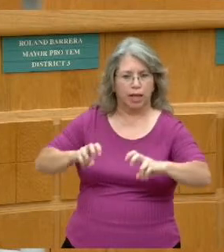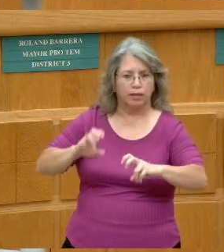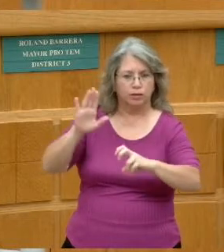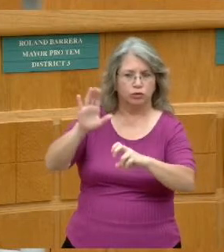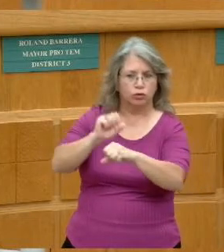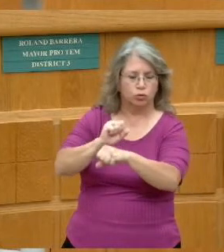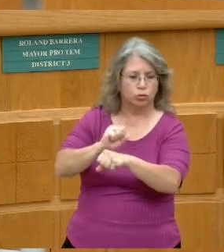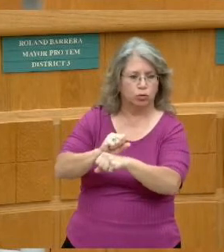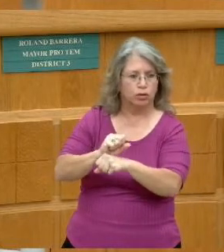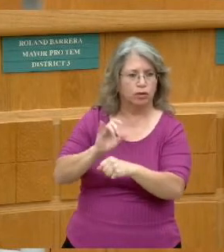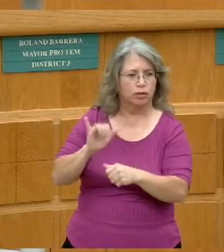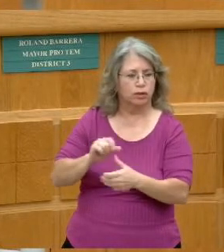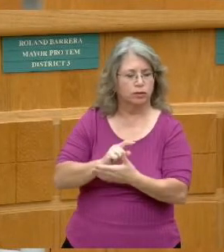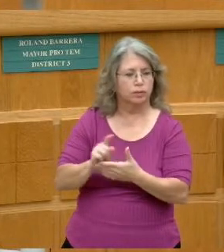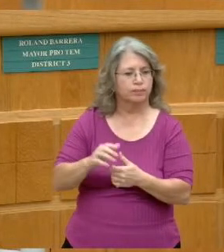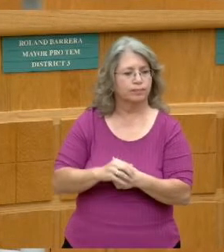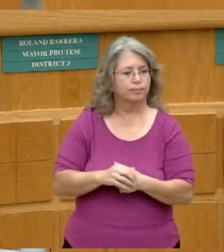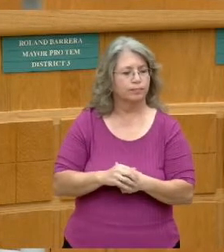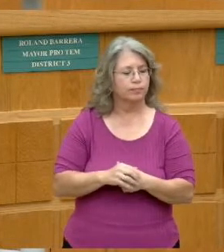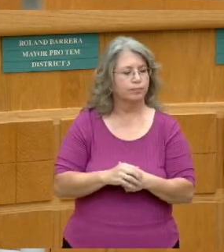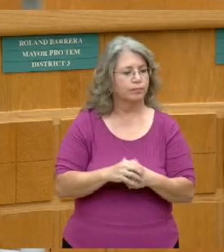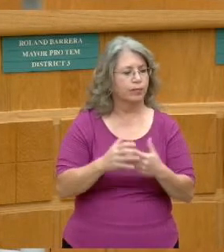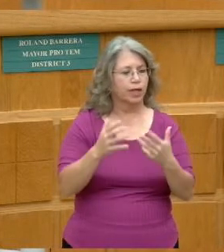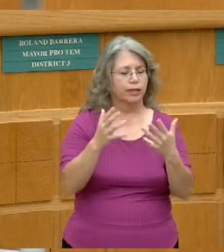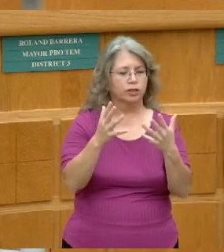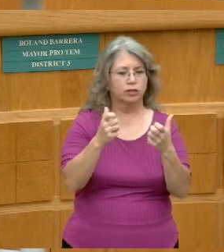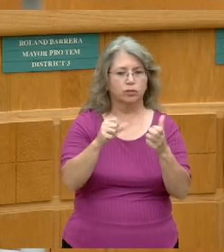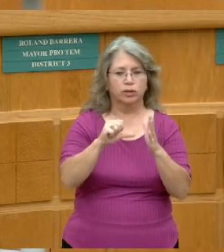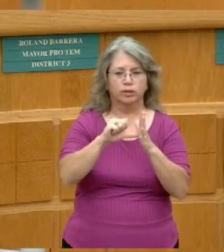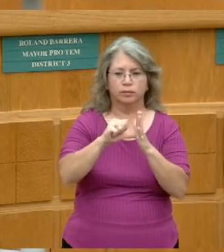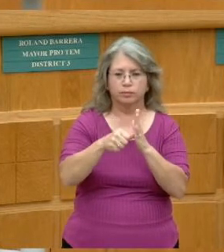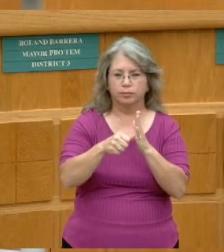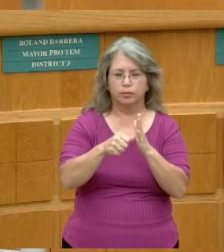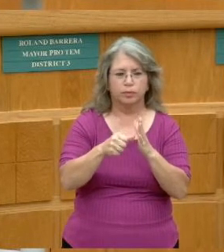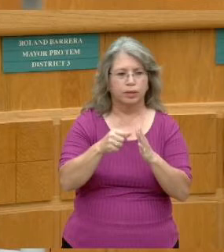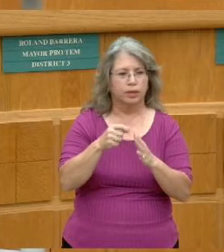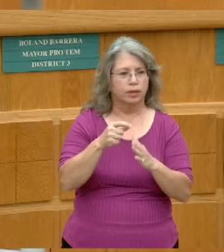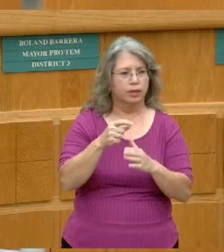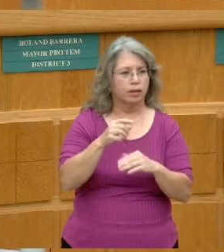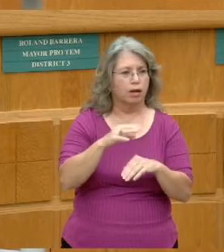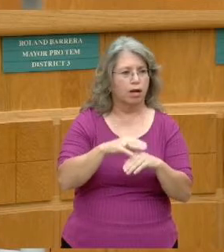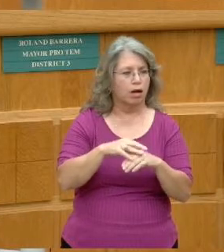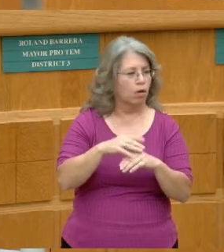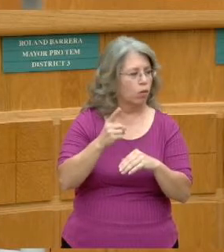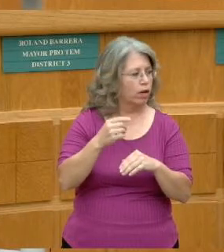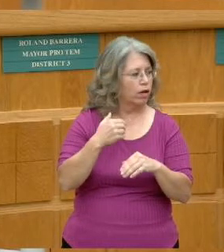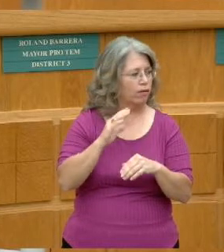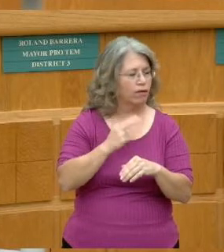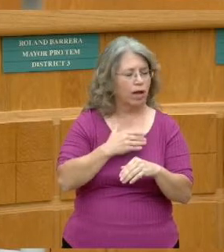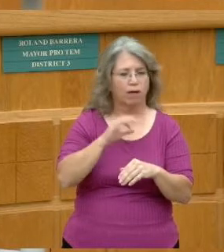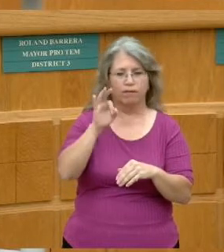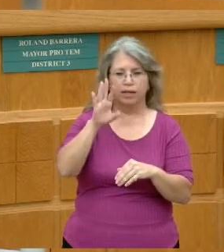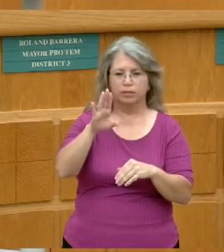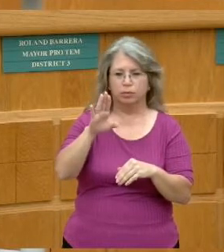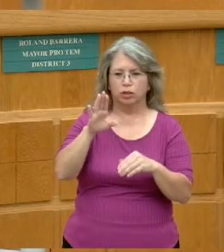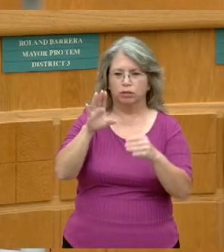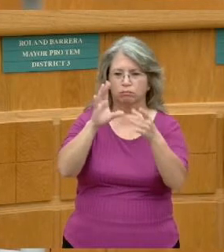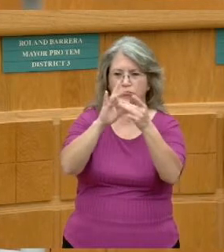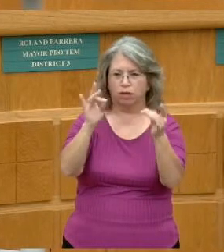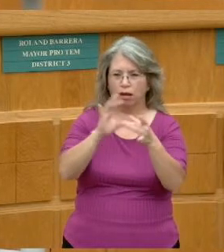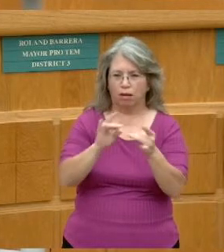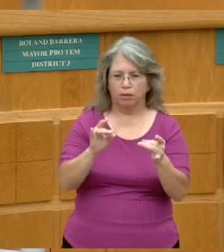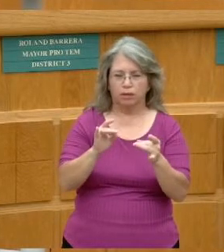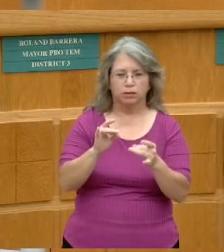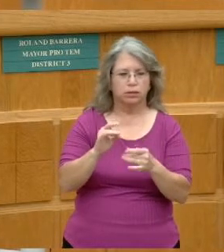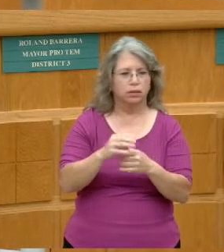into it this week. I did want to repeat, that was on one of the Facebook posts. Let me just get it here. If somebody wants